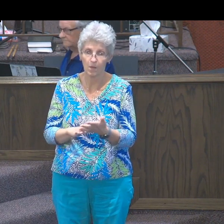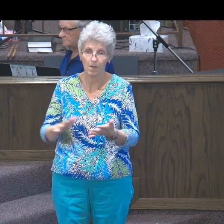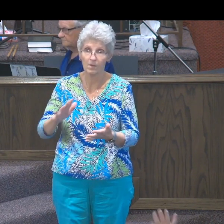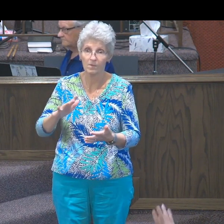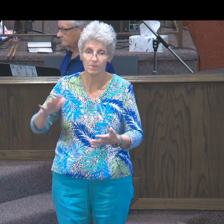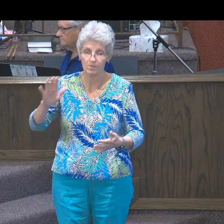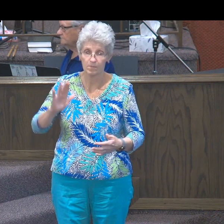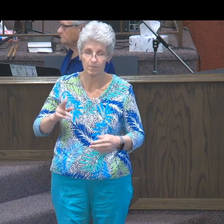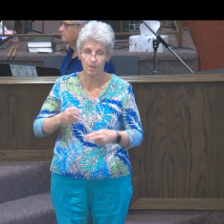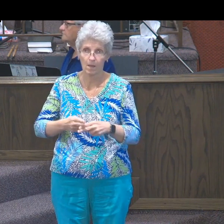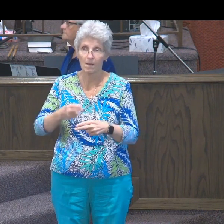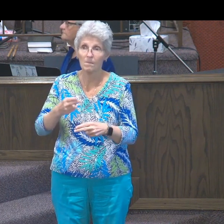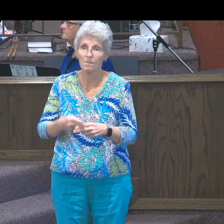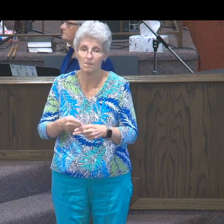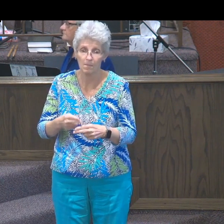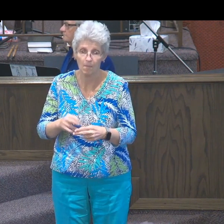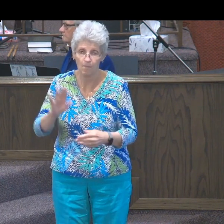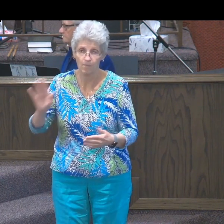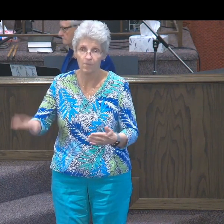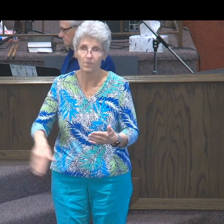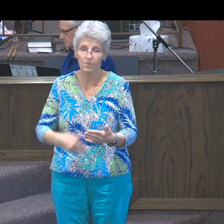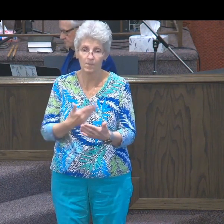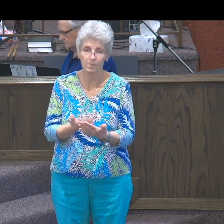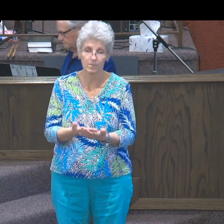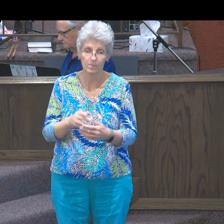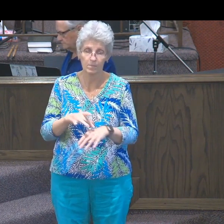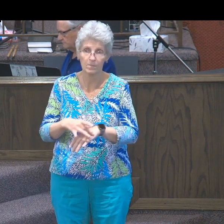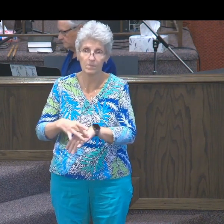Glorify thy name in all the